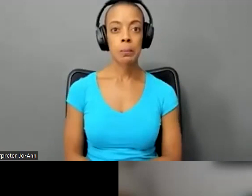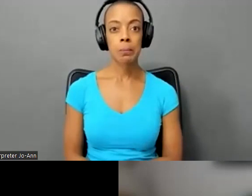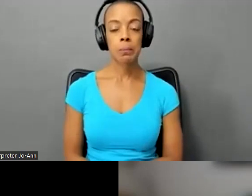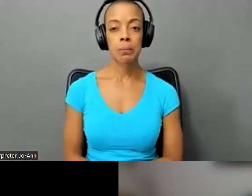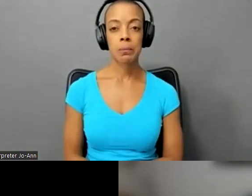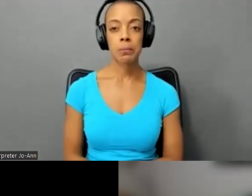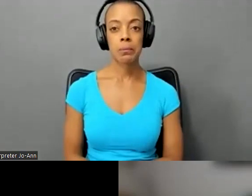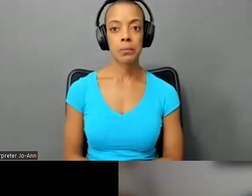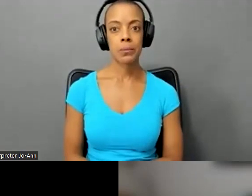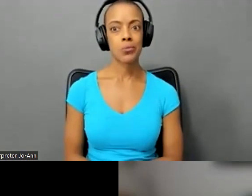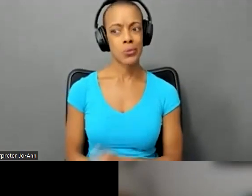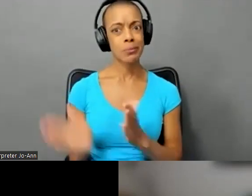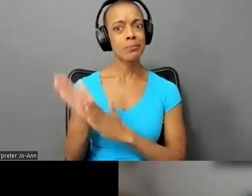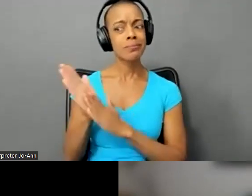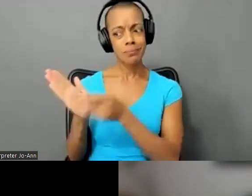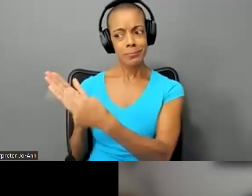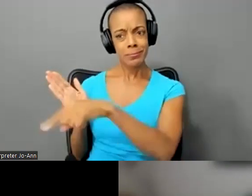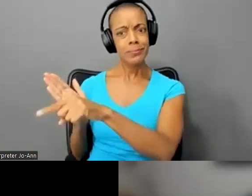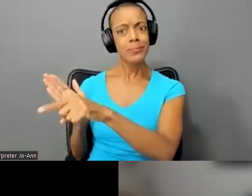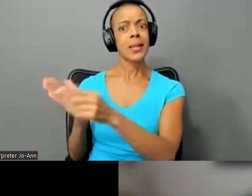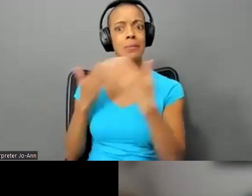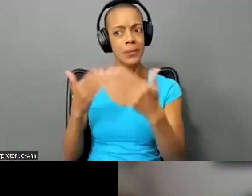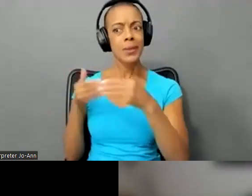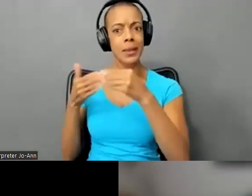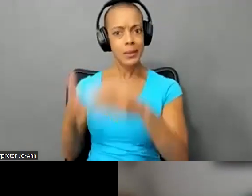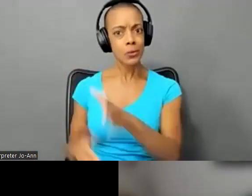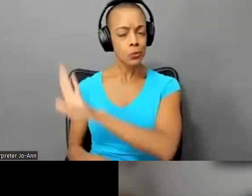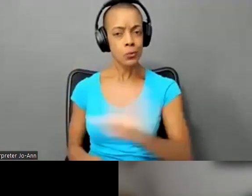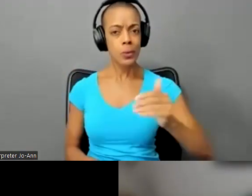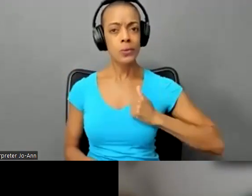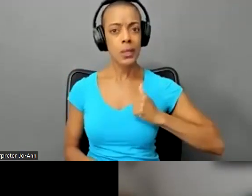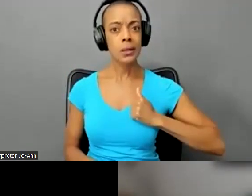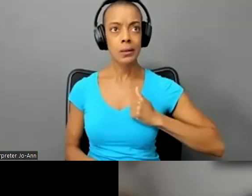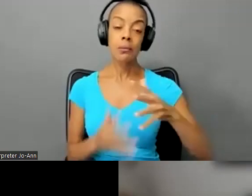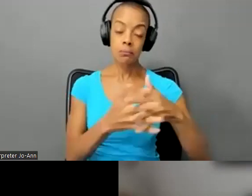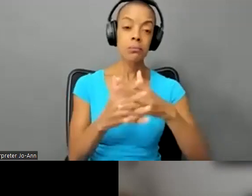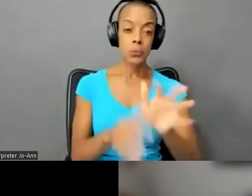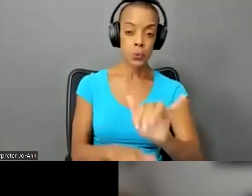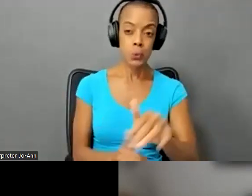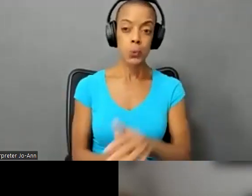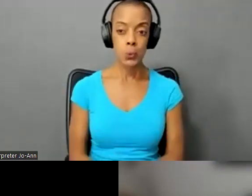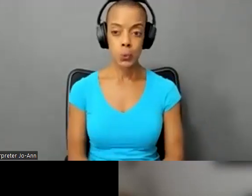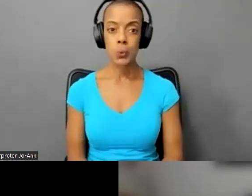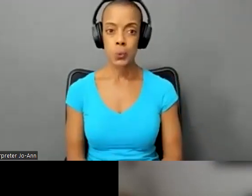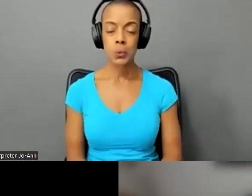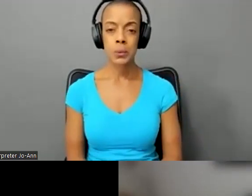to Indigenous women leaders across Canada and in the US, I would say, for